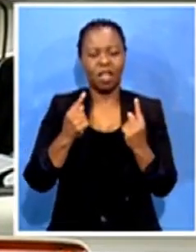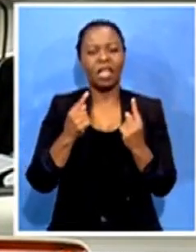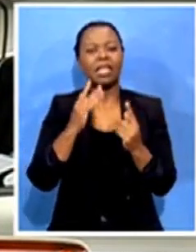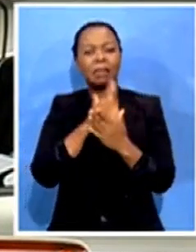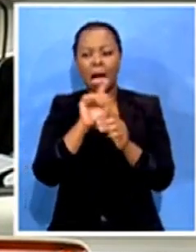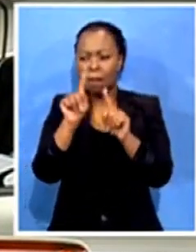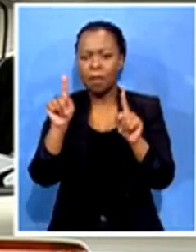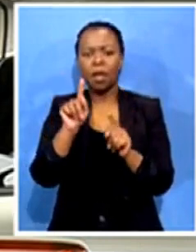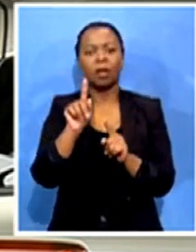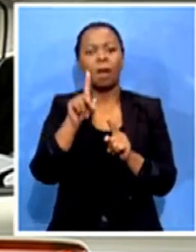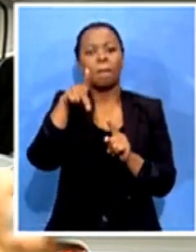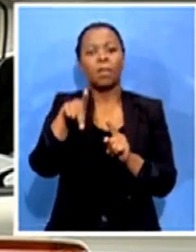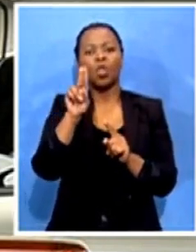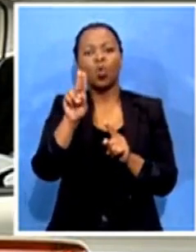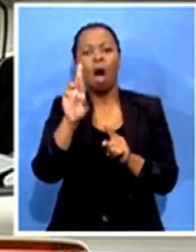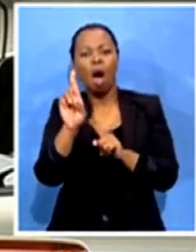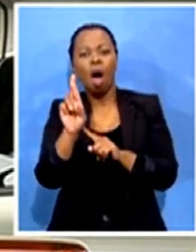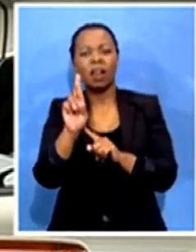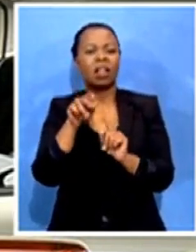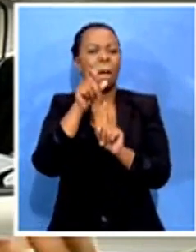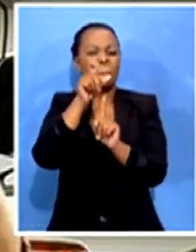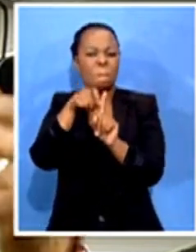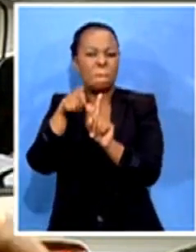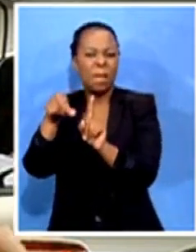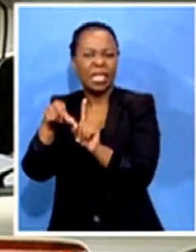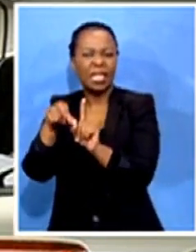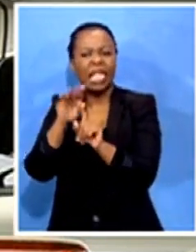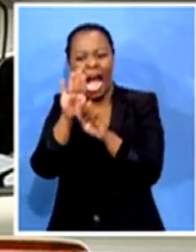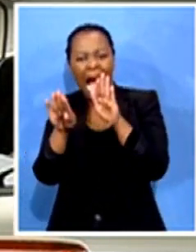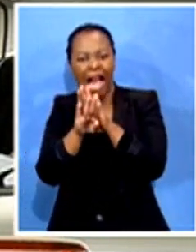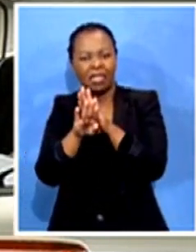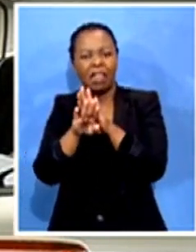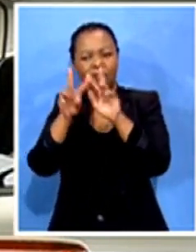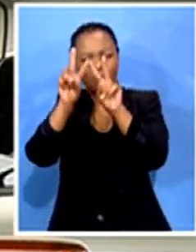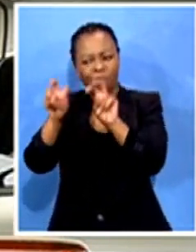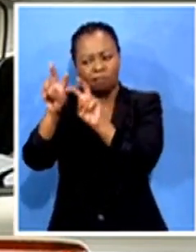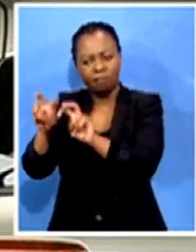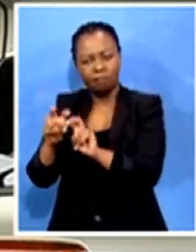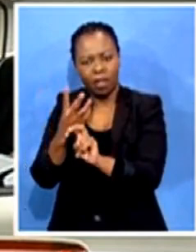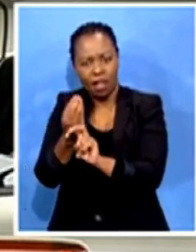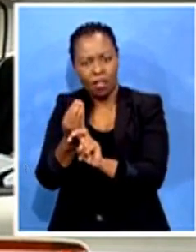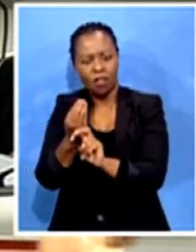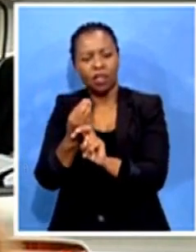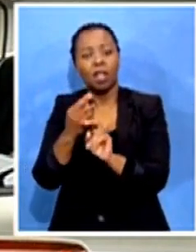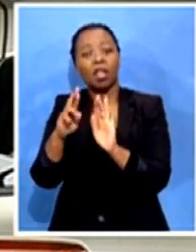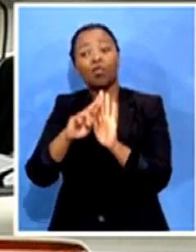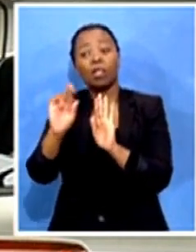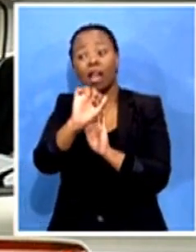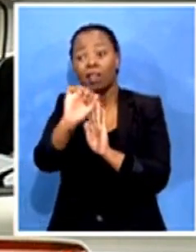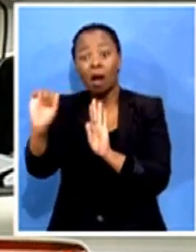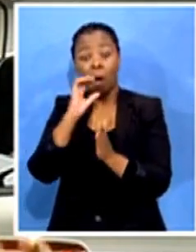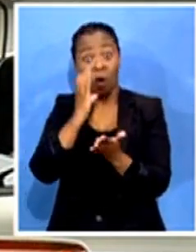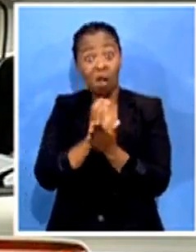or persons under investigation. Their results have not yet been confirmed. They may be sick. They